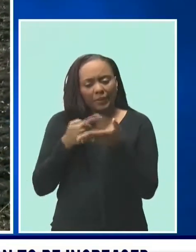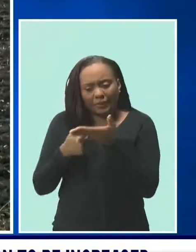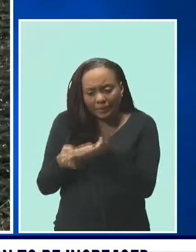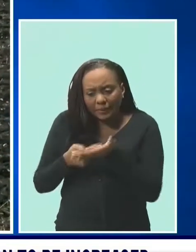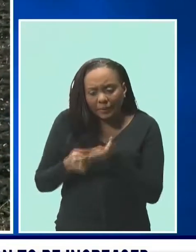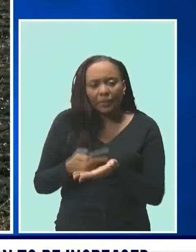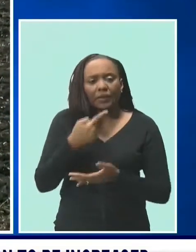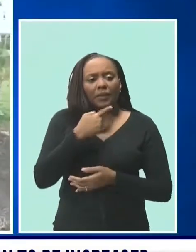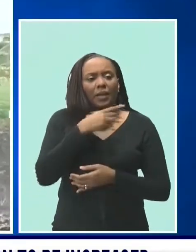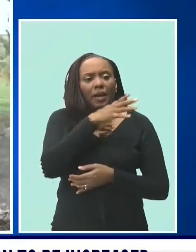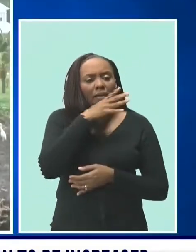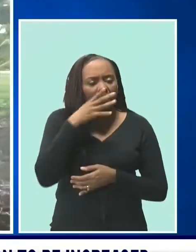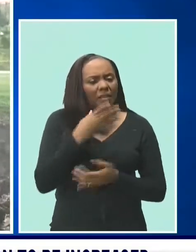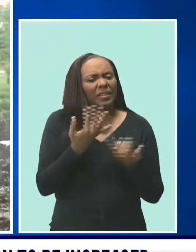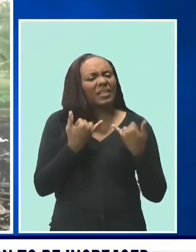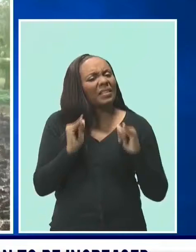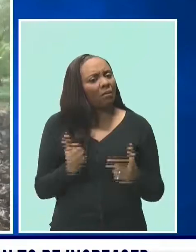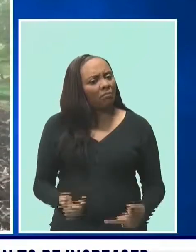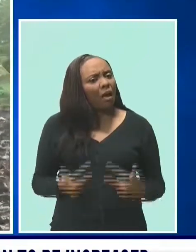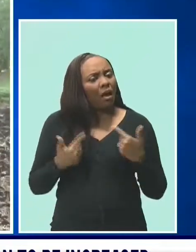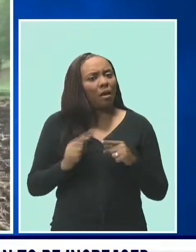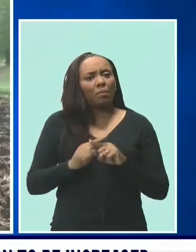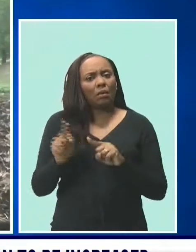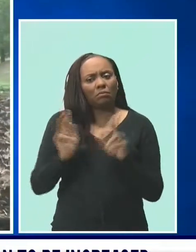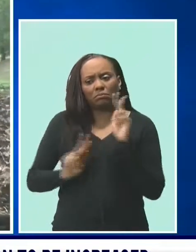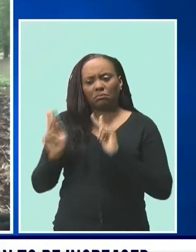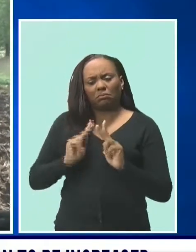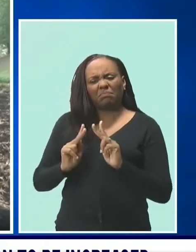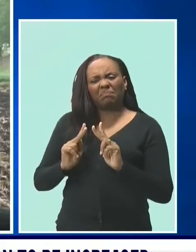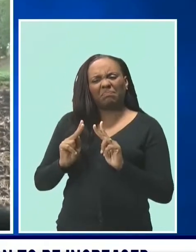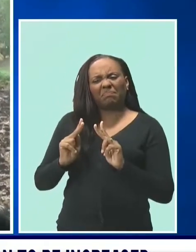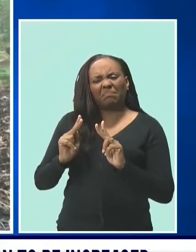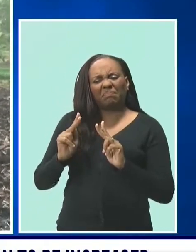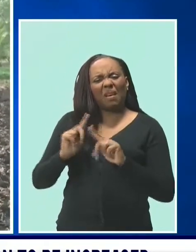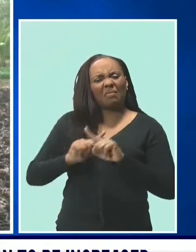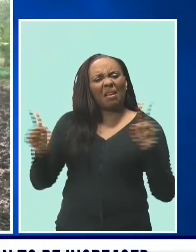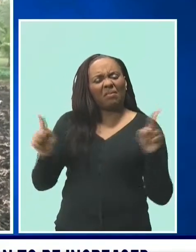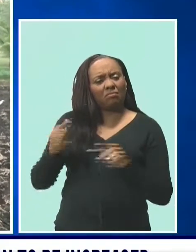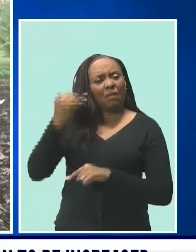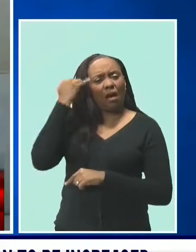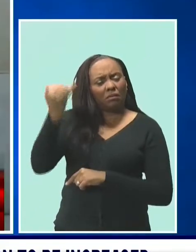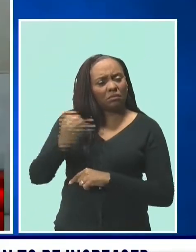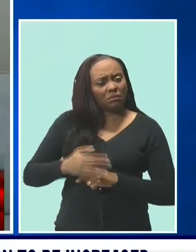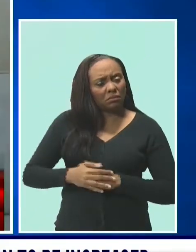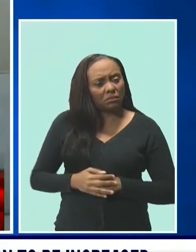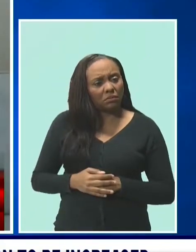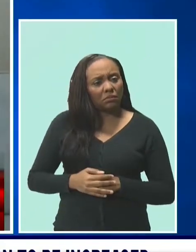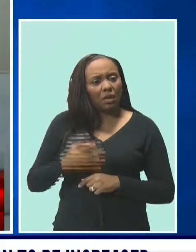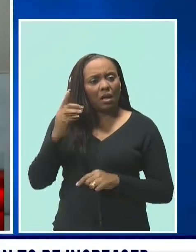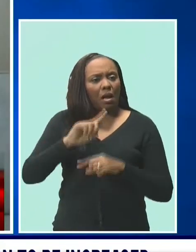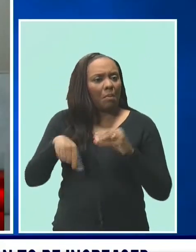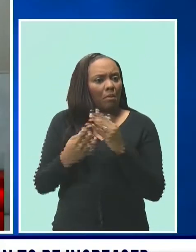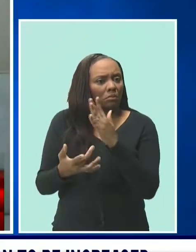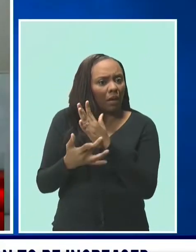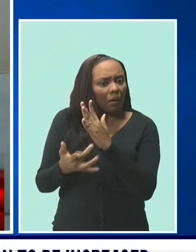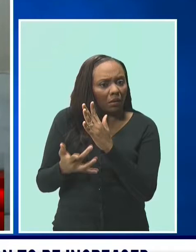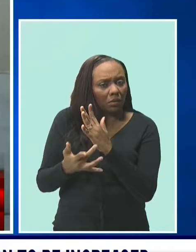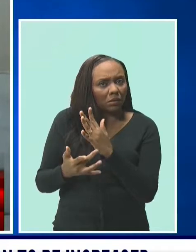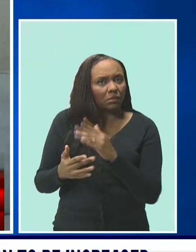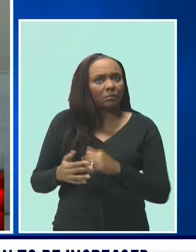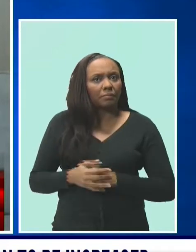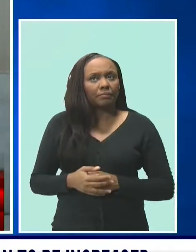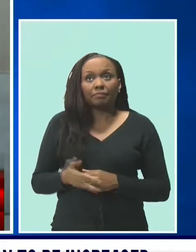is not dying, there were differing opinions on the use of technology in the sector. Executive Director of Farm